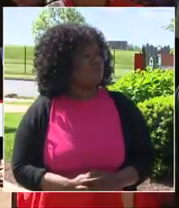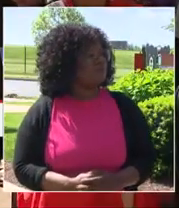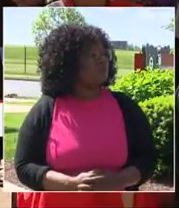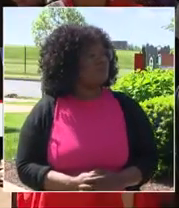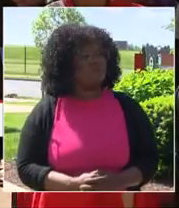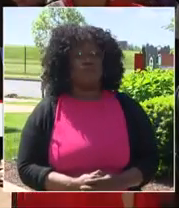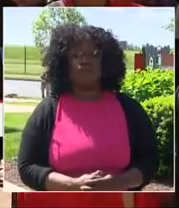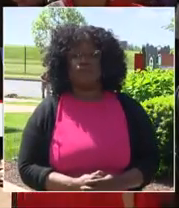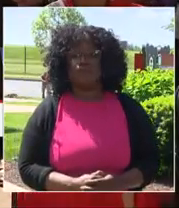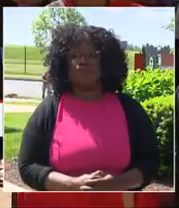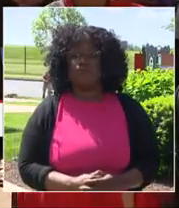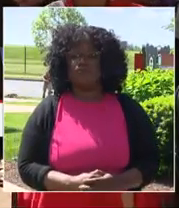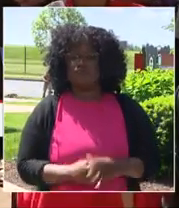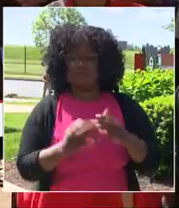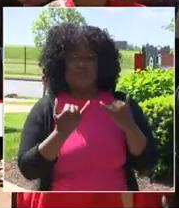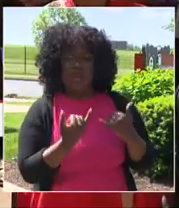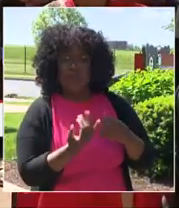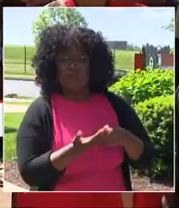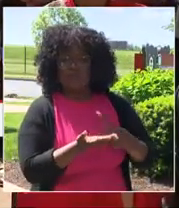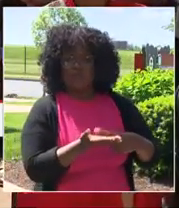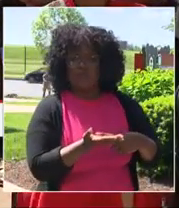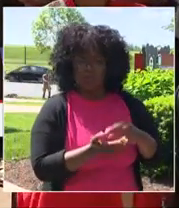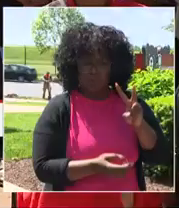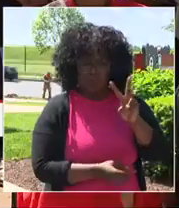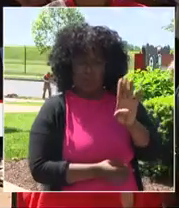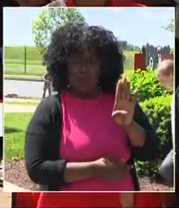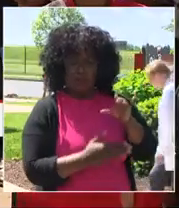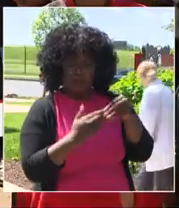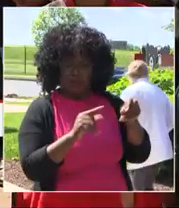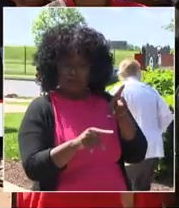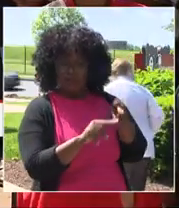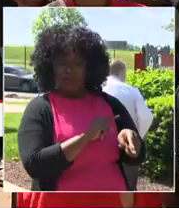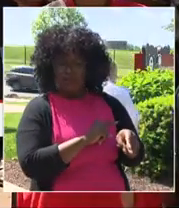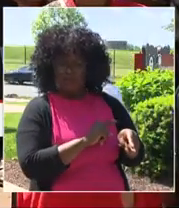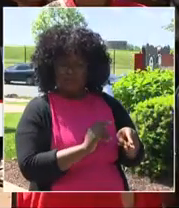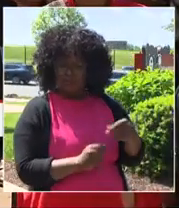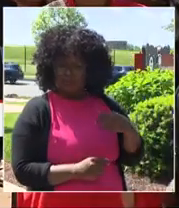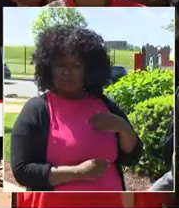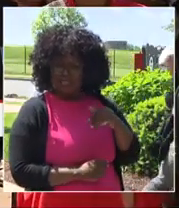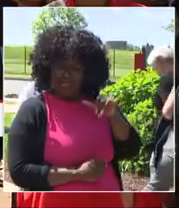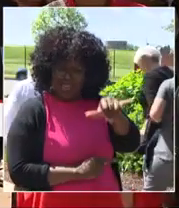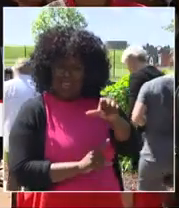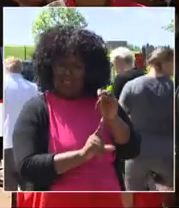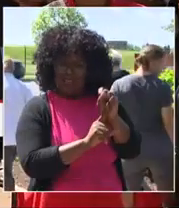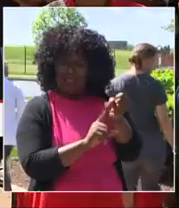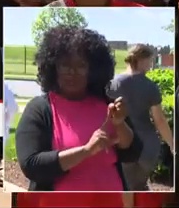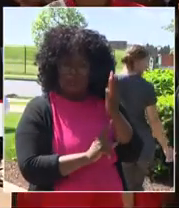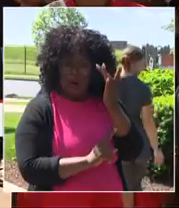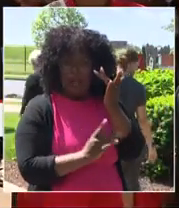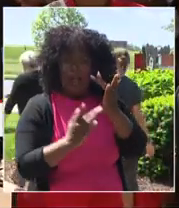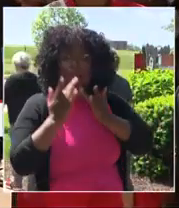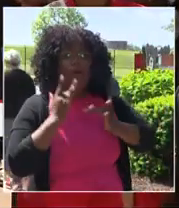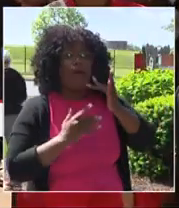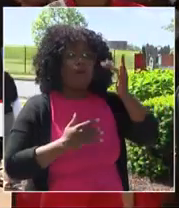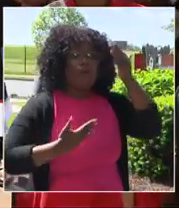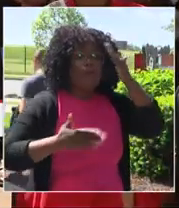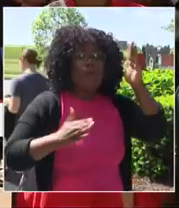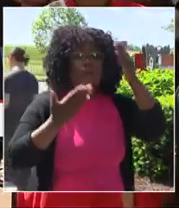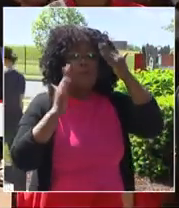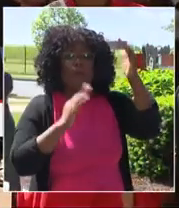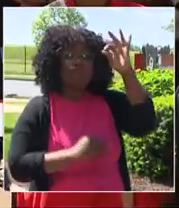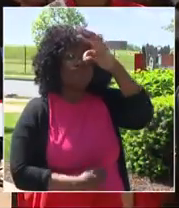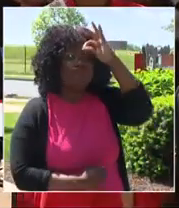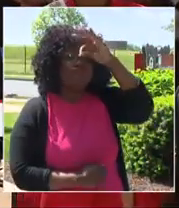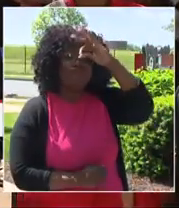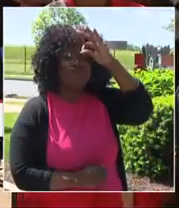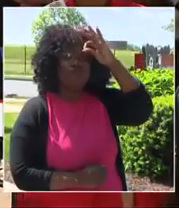another potential $2 billion in cuts. Do you feel like this is another instance of a lack of knowledge in what D.C. can and can't do with taxes, or is this a direct